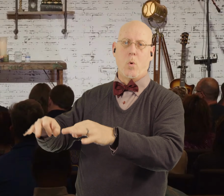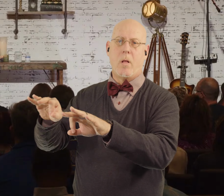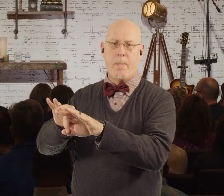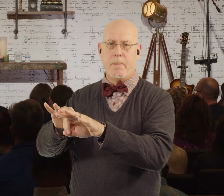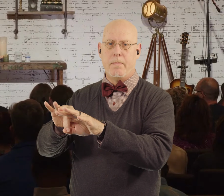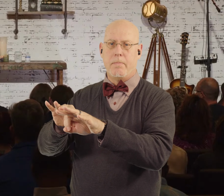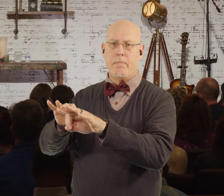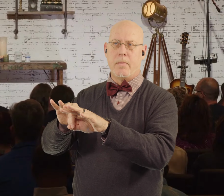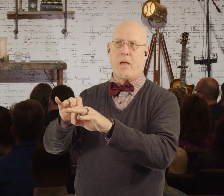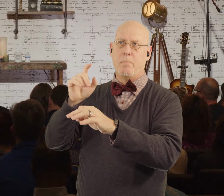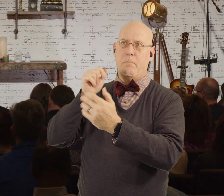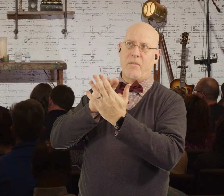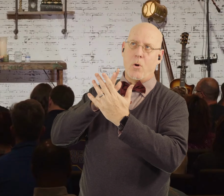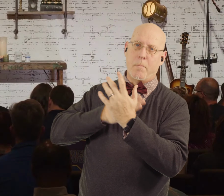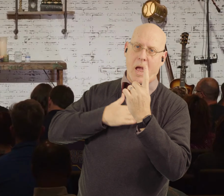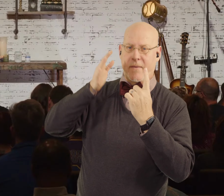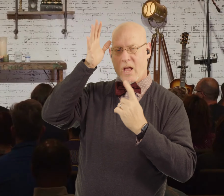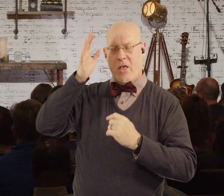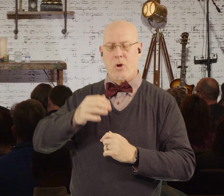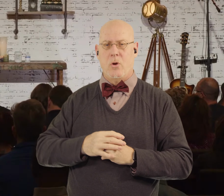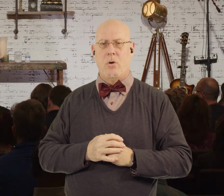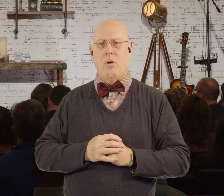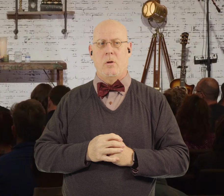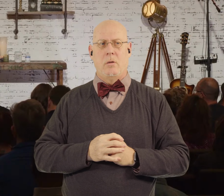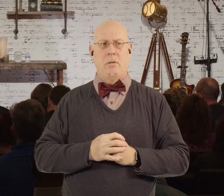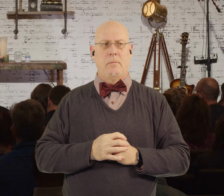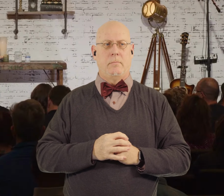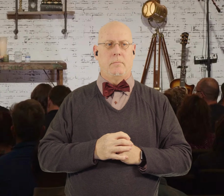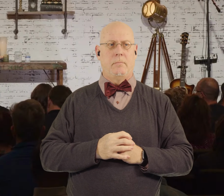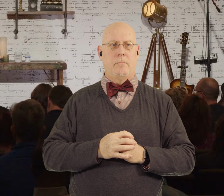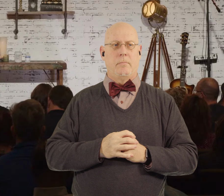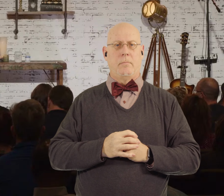and in my worthiness before my Father.